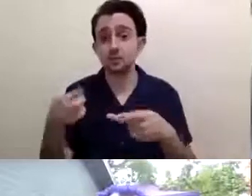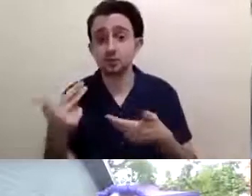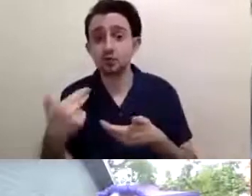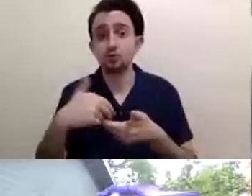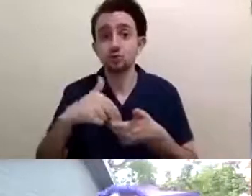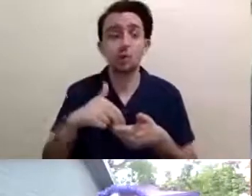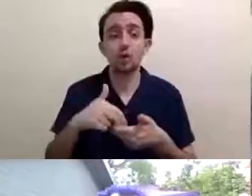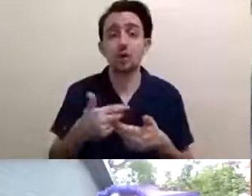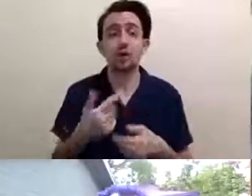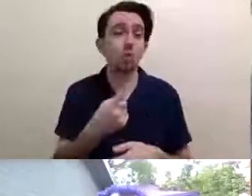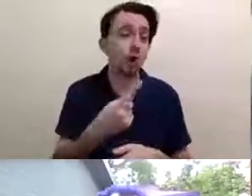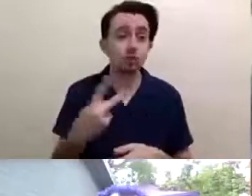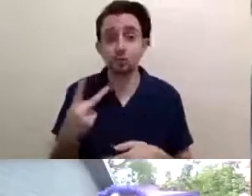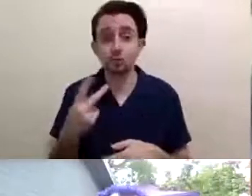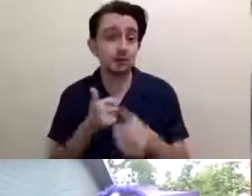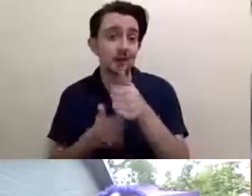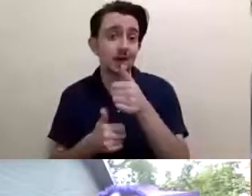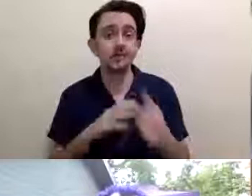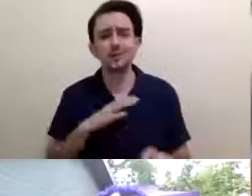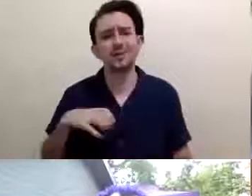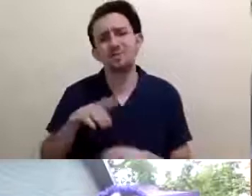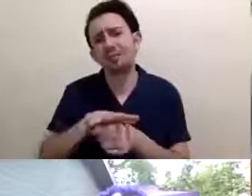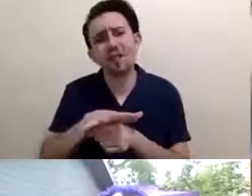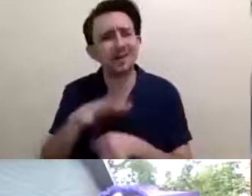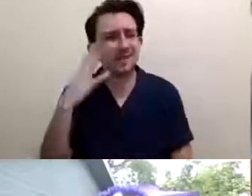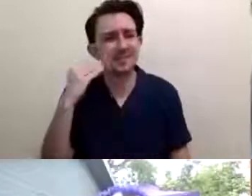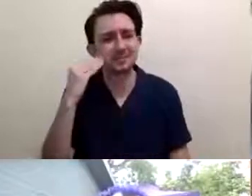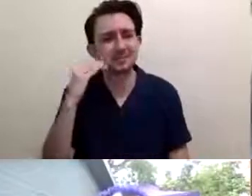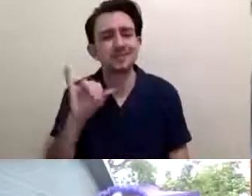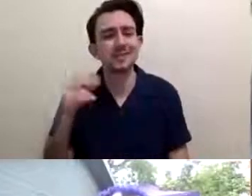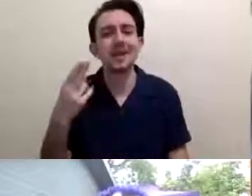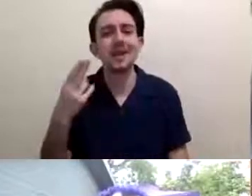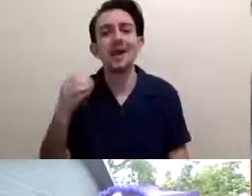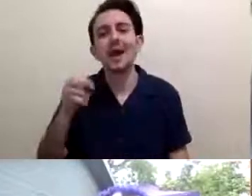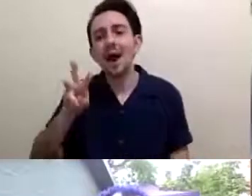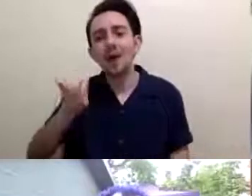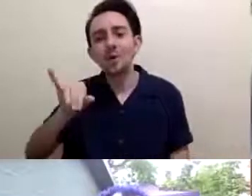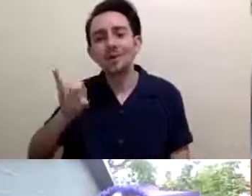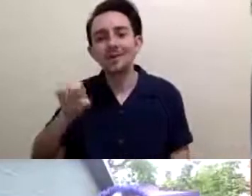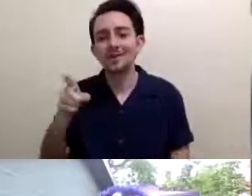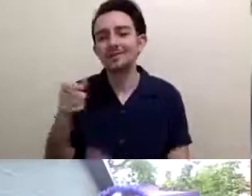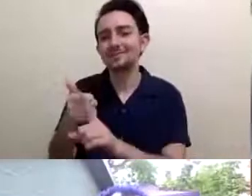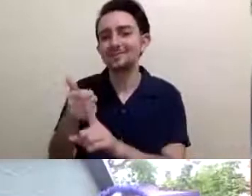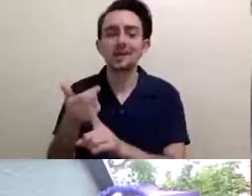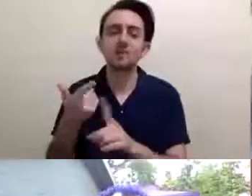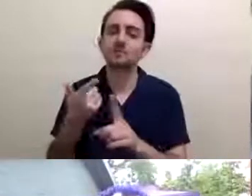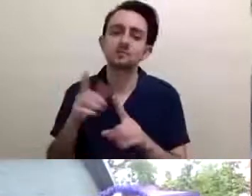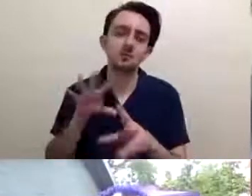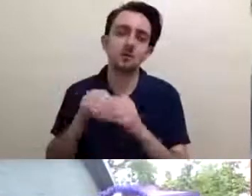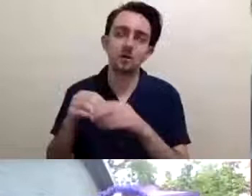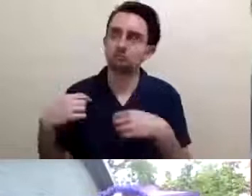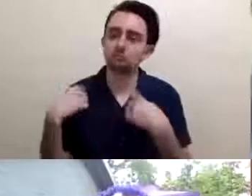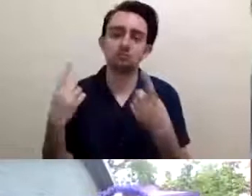Like obviously I'll pick on Holly here as our city engineer, who's involved with some really awesome Rock the Riverway projects and other big